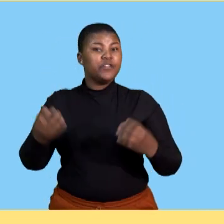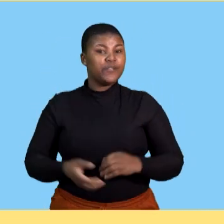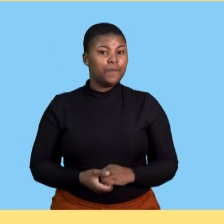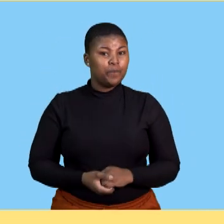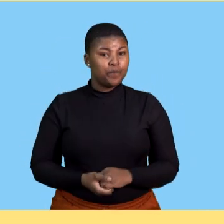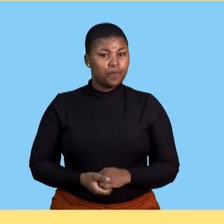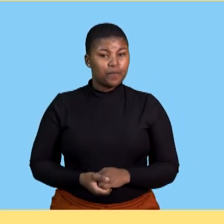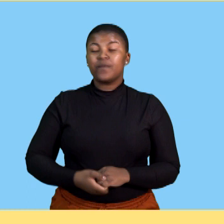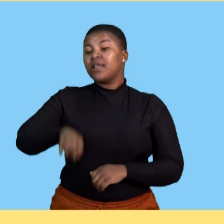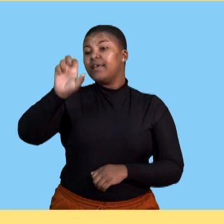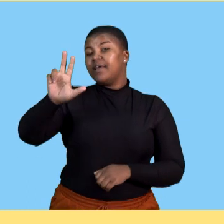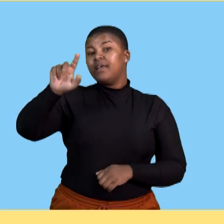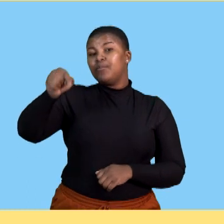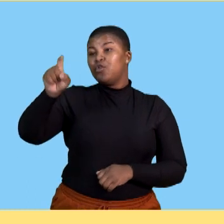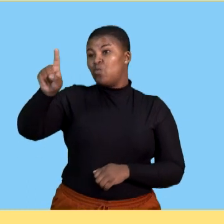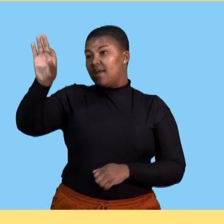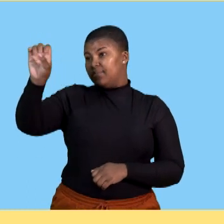me 8.1%,